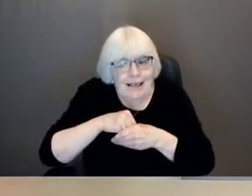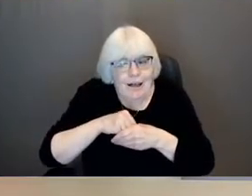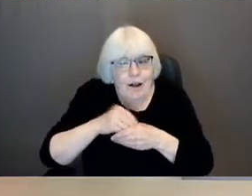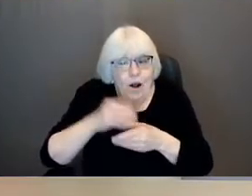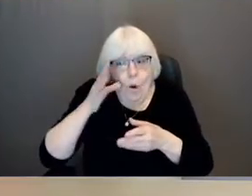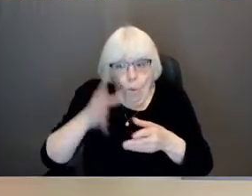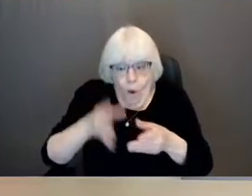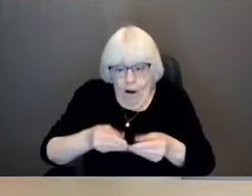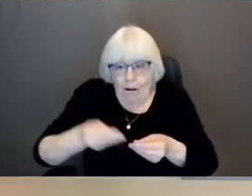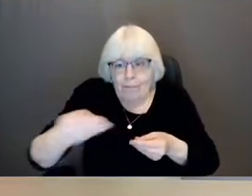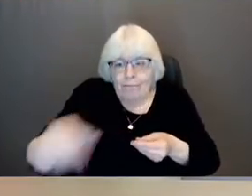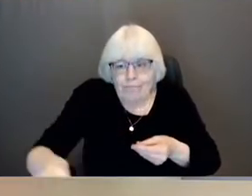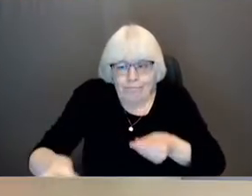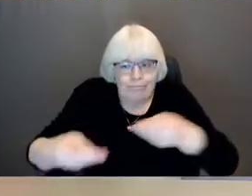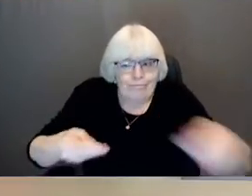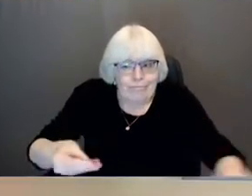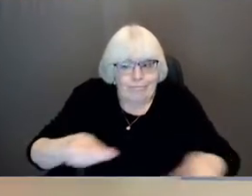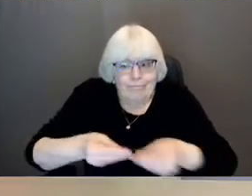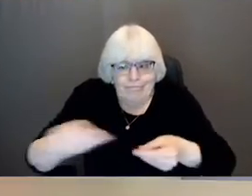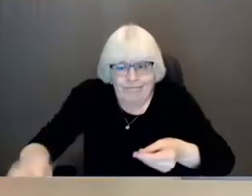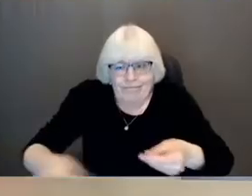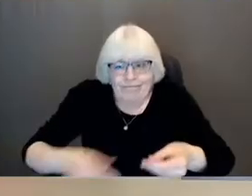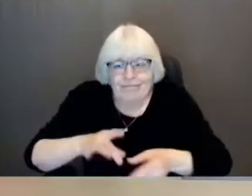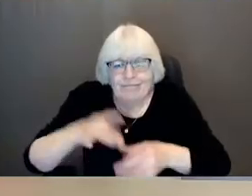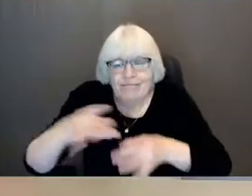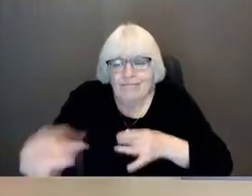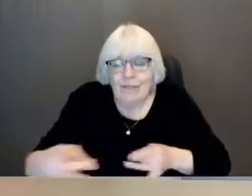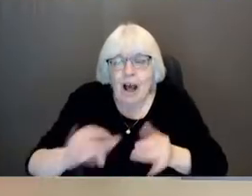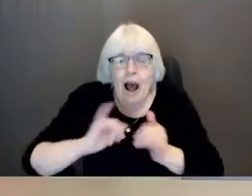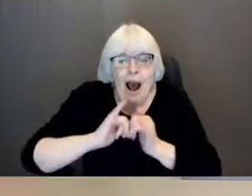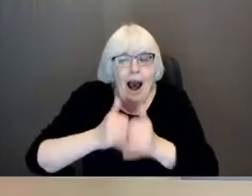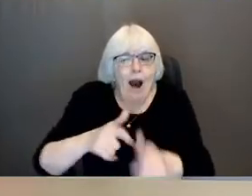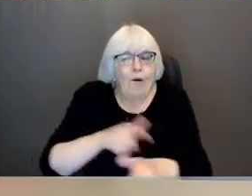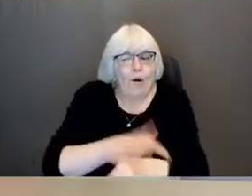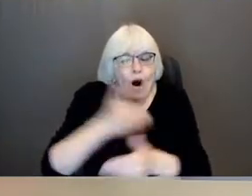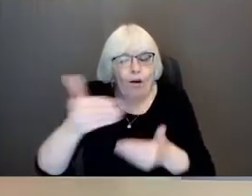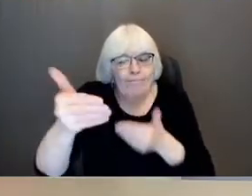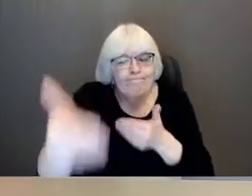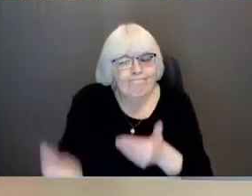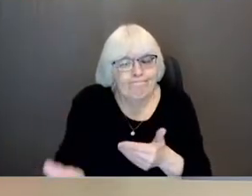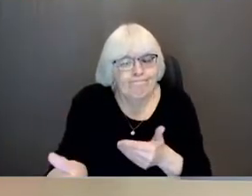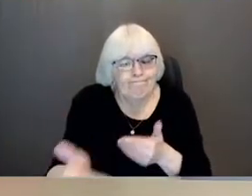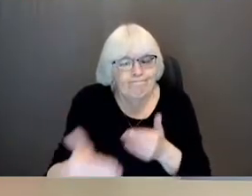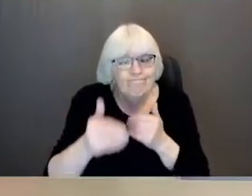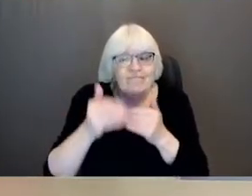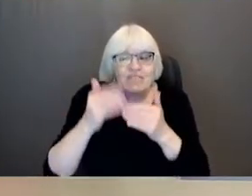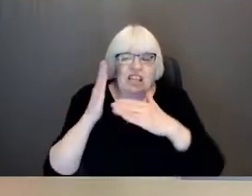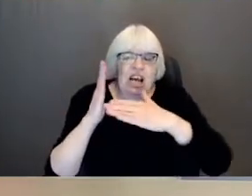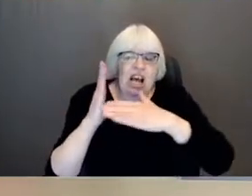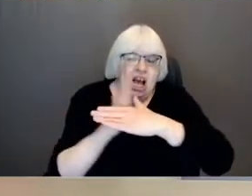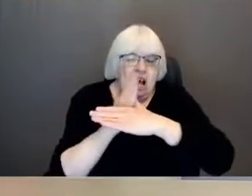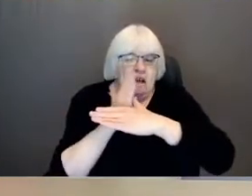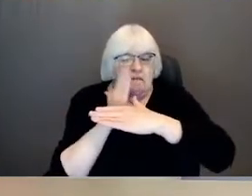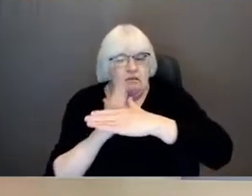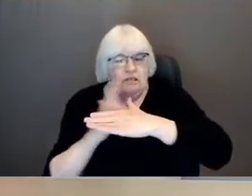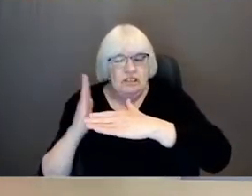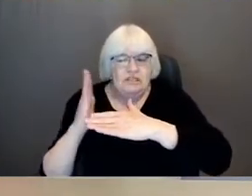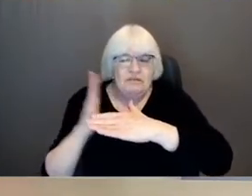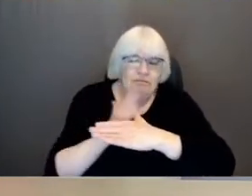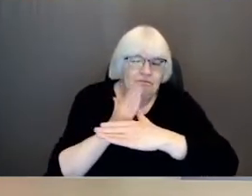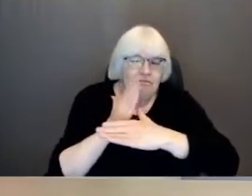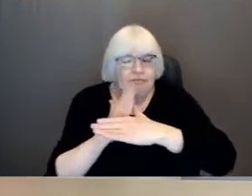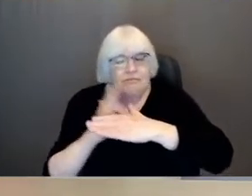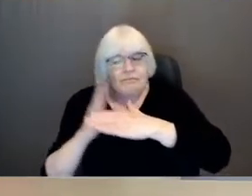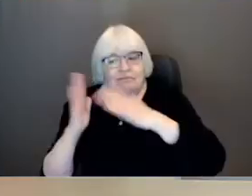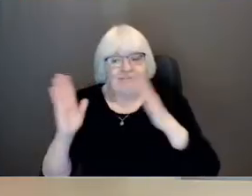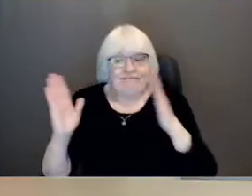there's a range across the country in terms of exactly. They're all looking at the same science,